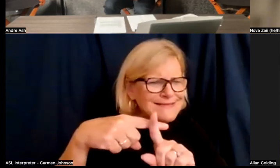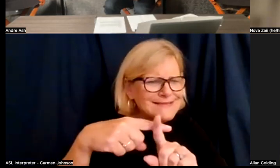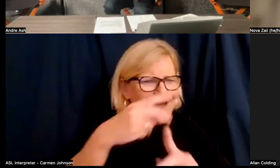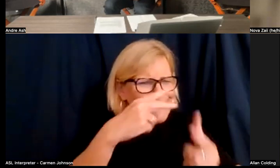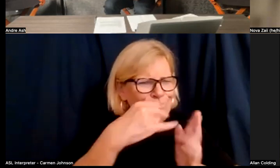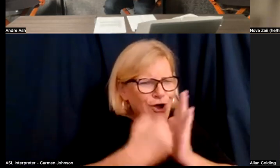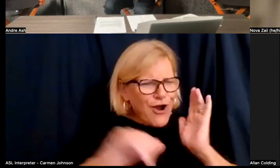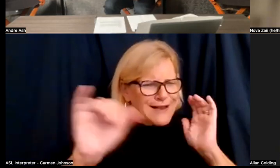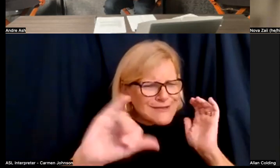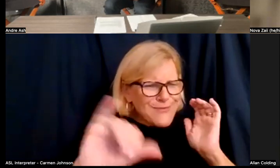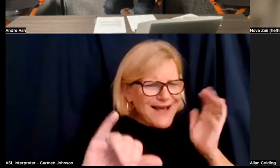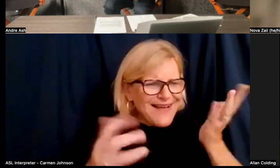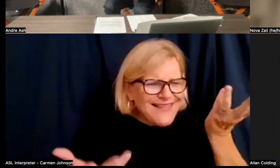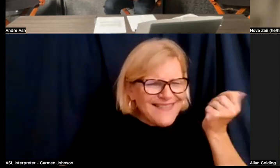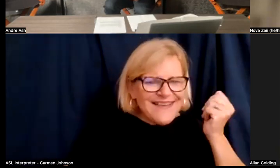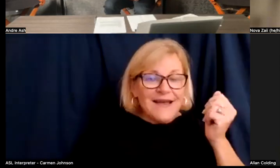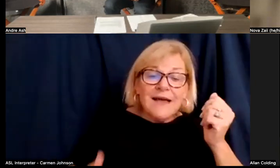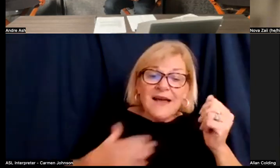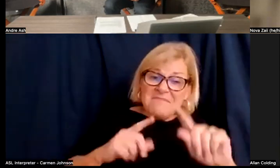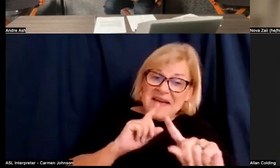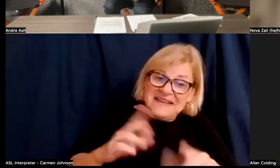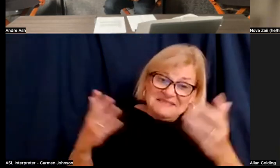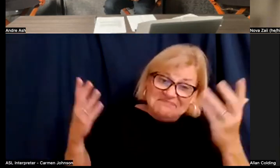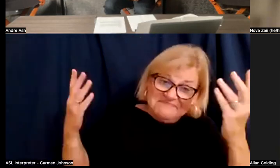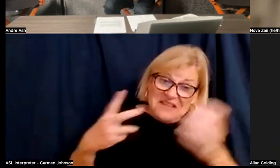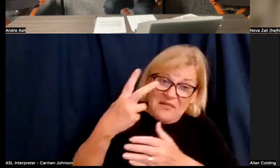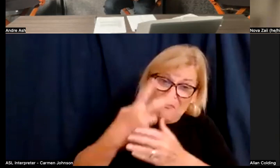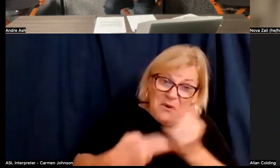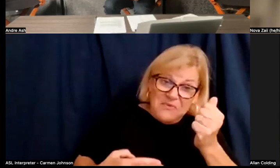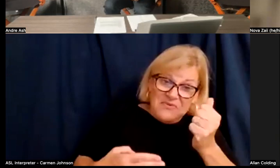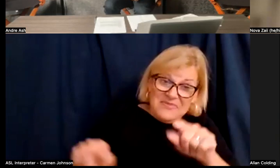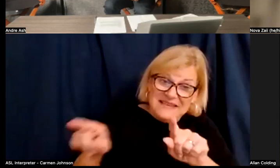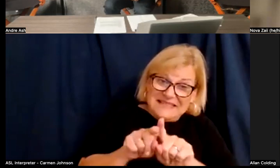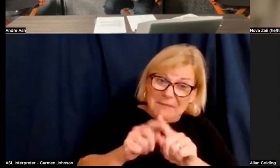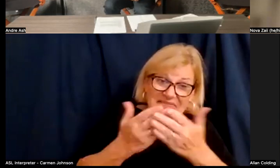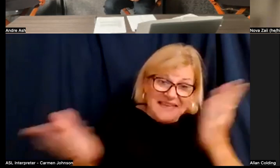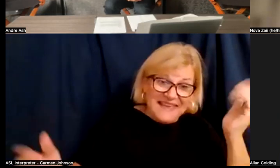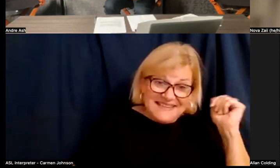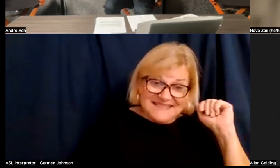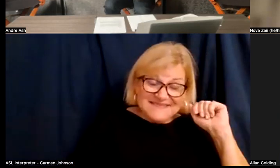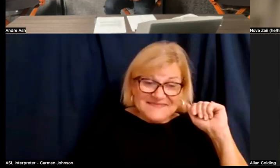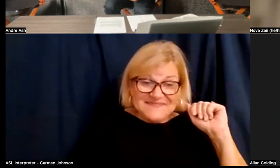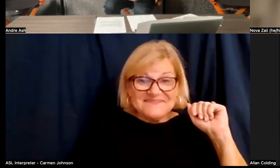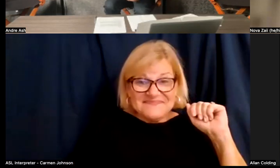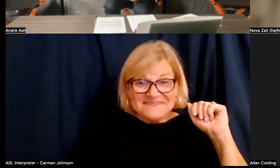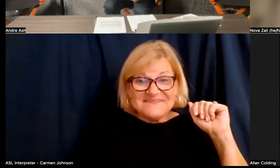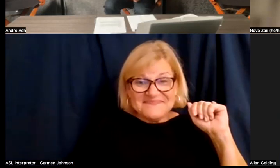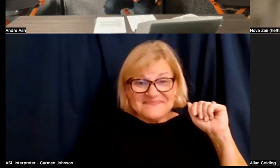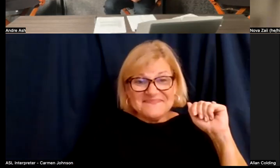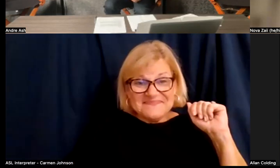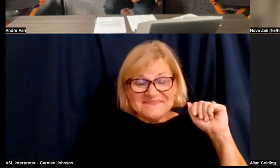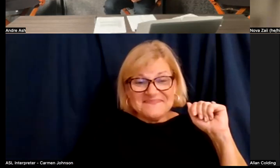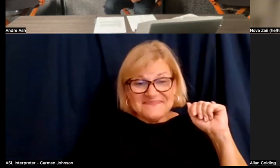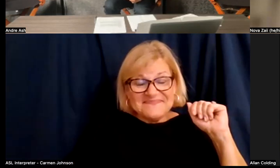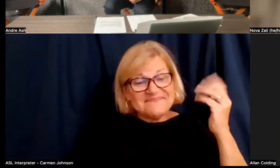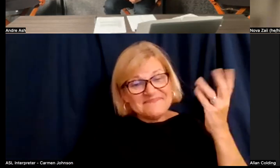as well? And my answer to that is that they're both the same thing. Okay. And